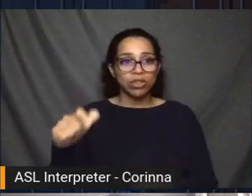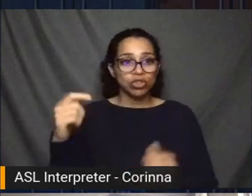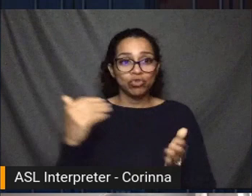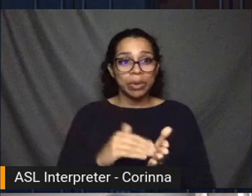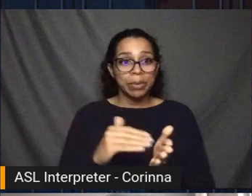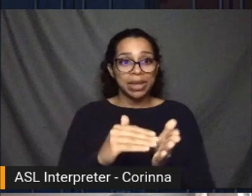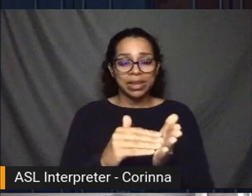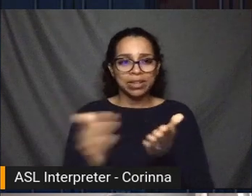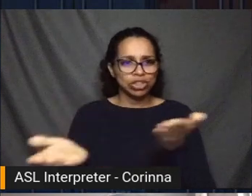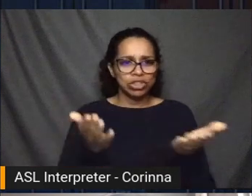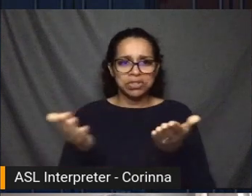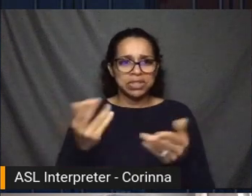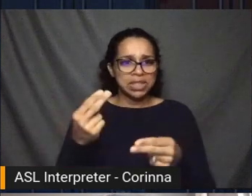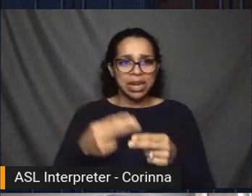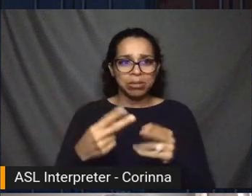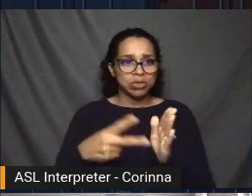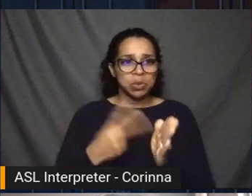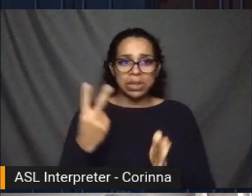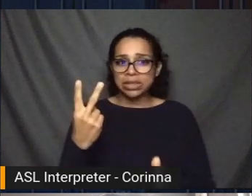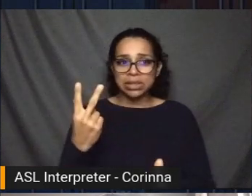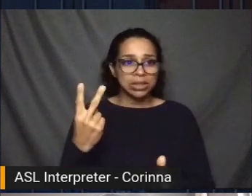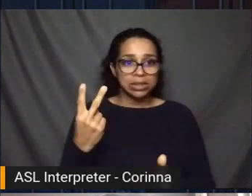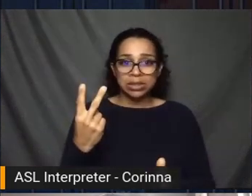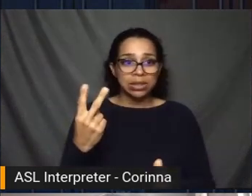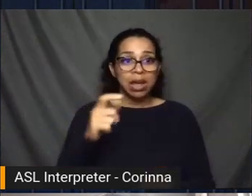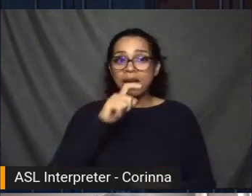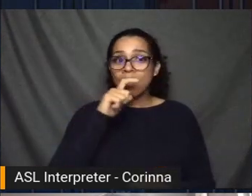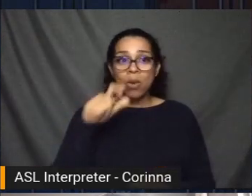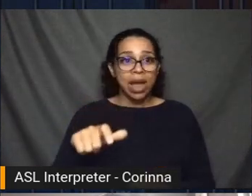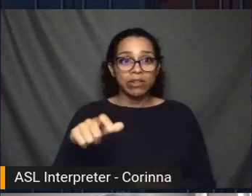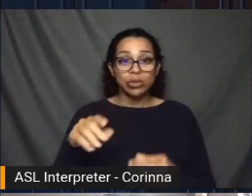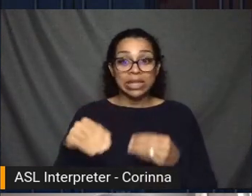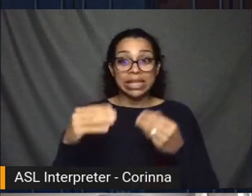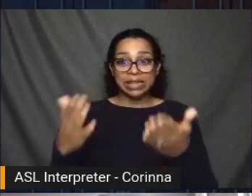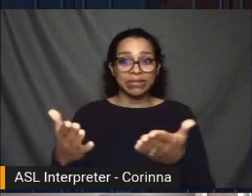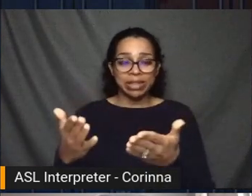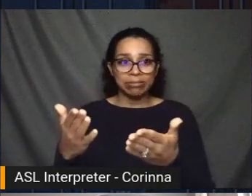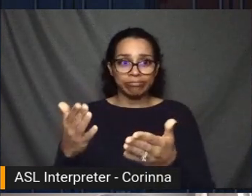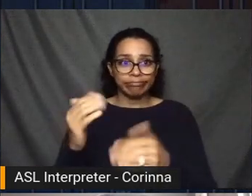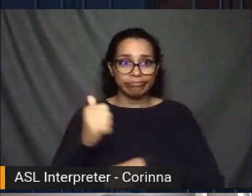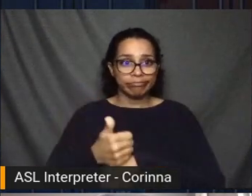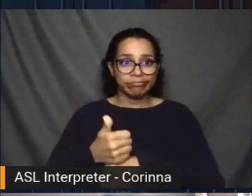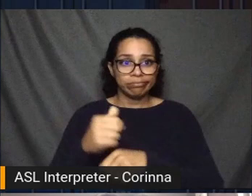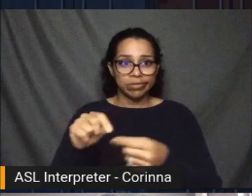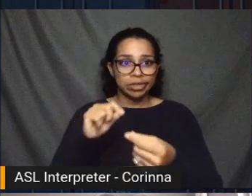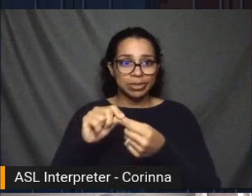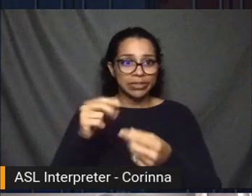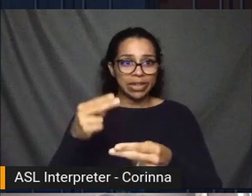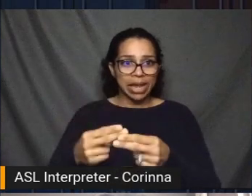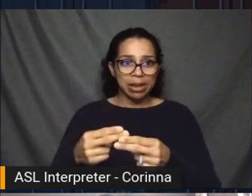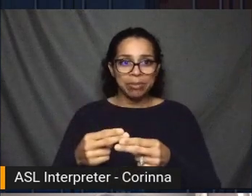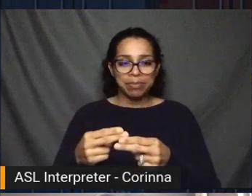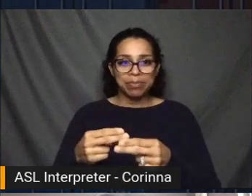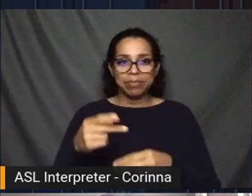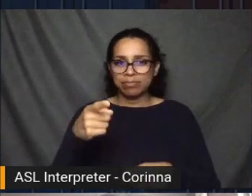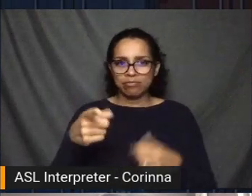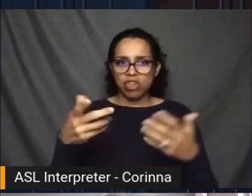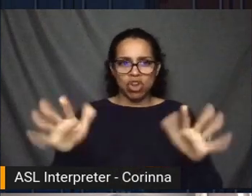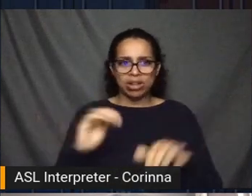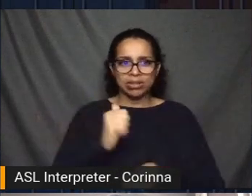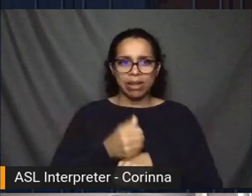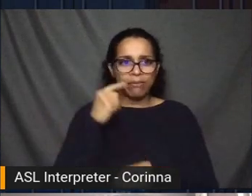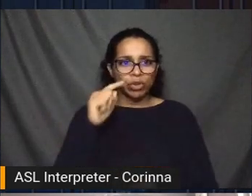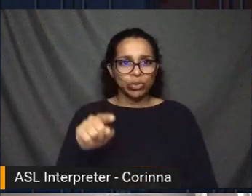name twice. I actually even don't have to give my service a concrete name, because cdk8s does that for you. And I can just reference the service